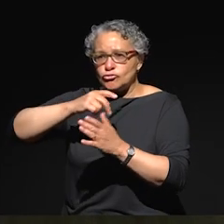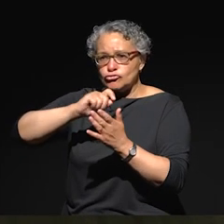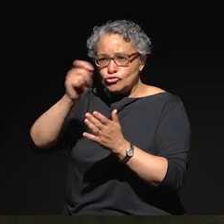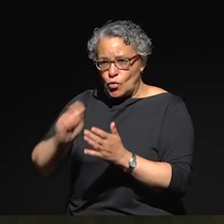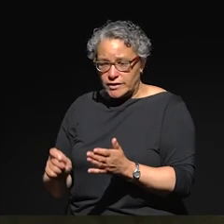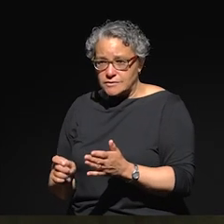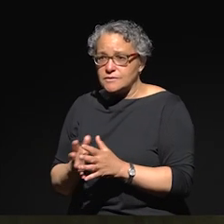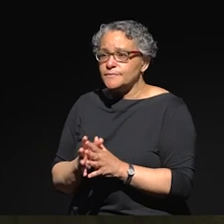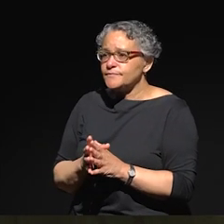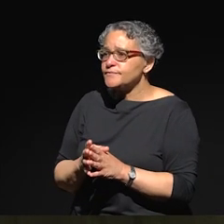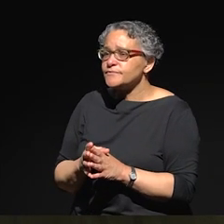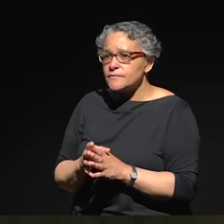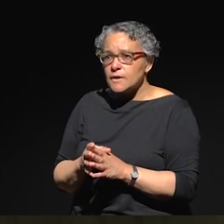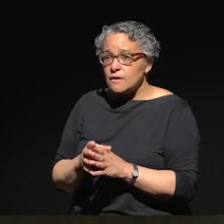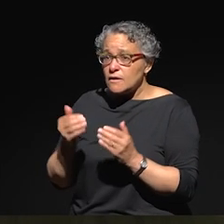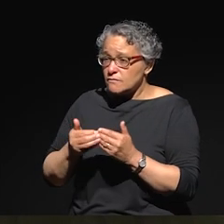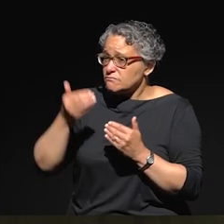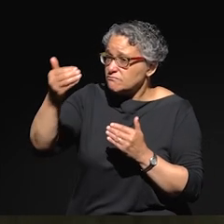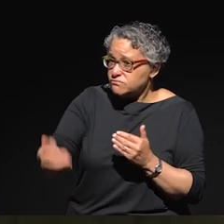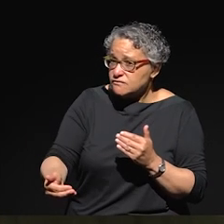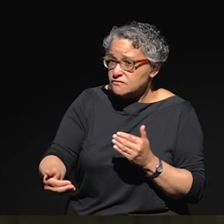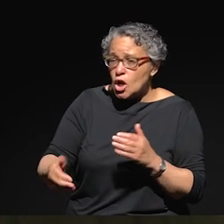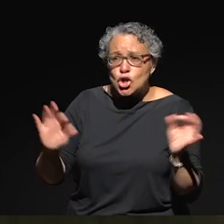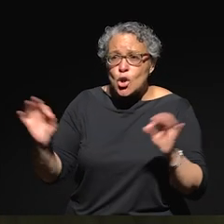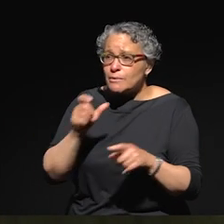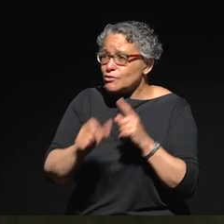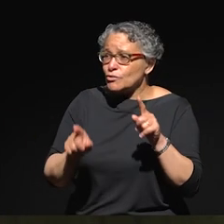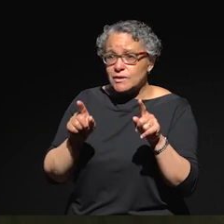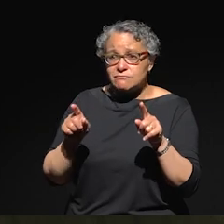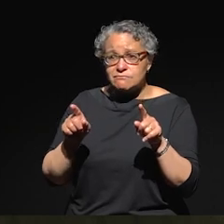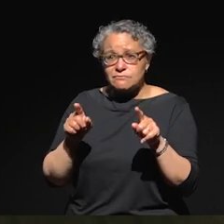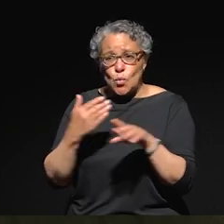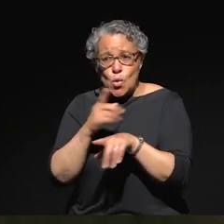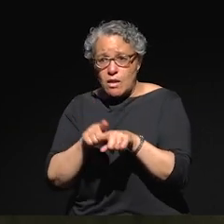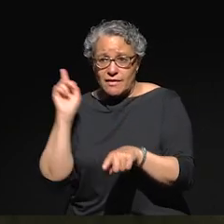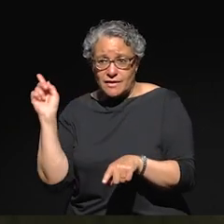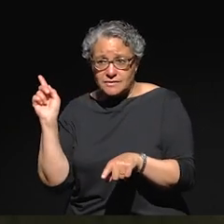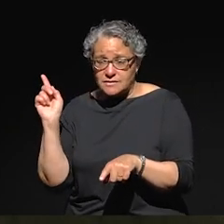was very ahead of its time in terms of archaeology. Nobody else was doing anything like this. And